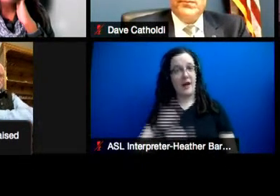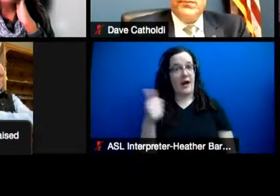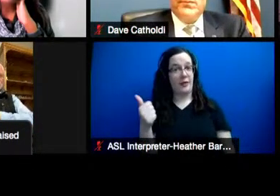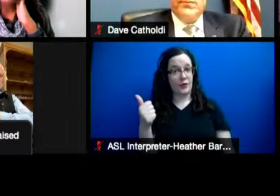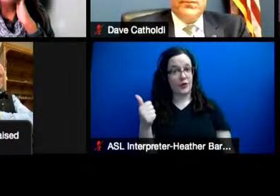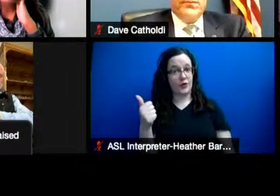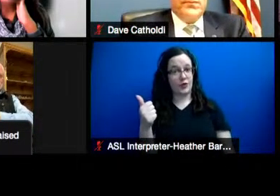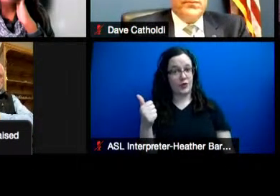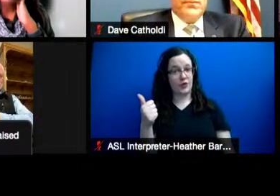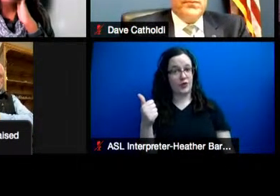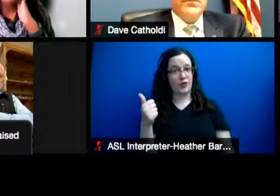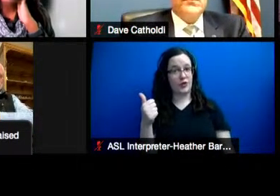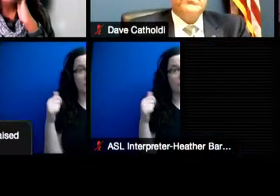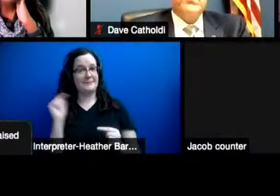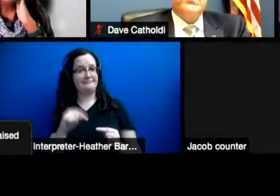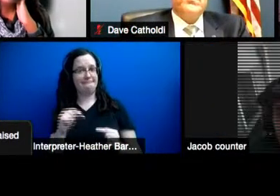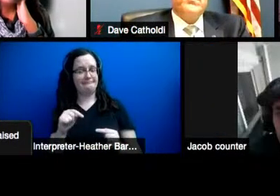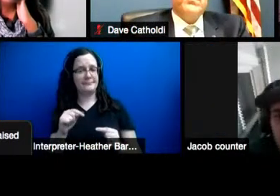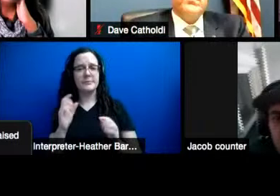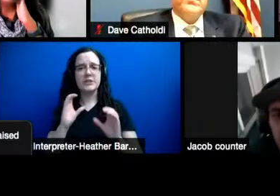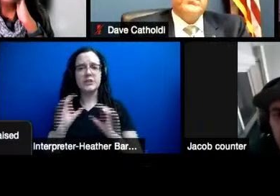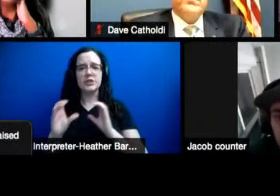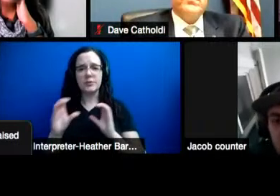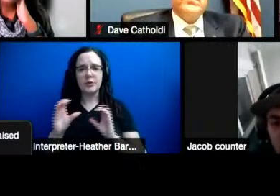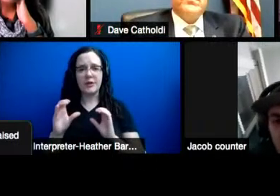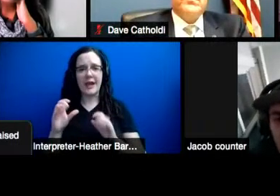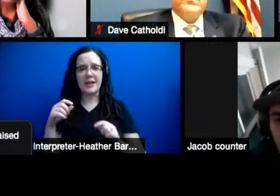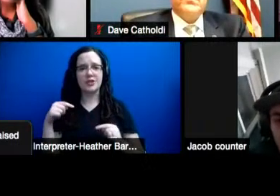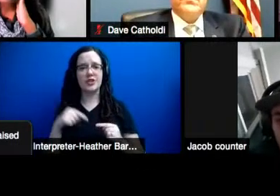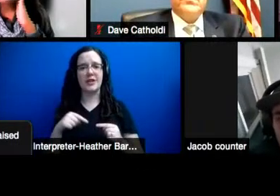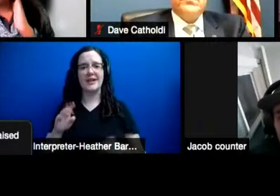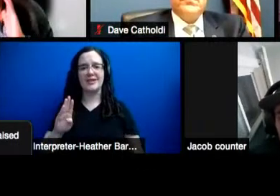item of communication, it's Brittany, it's your email to Mike